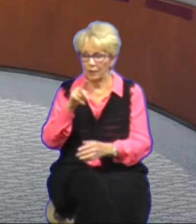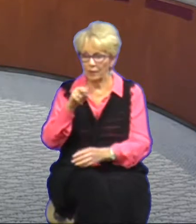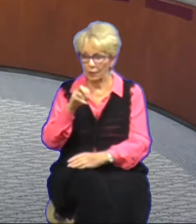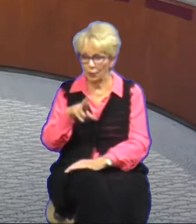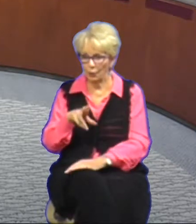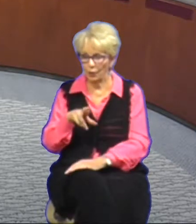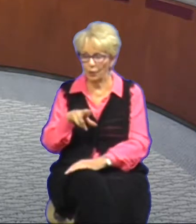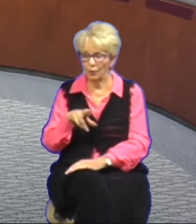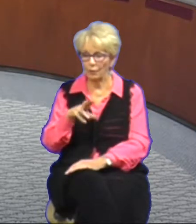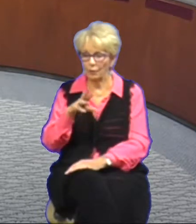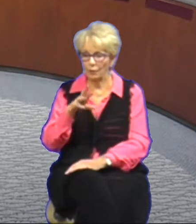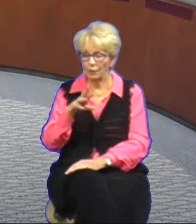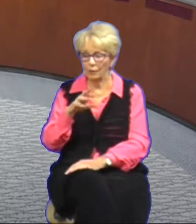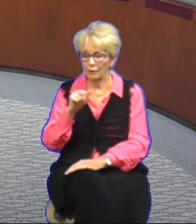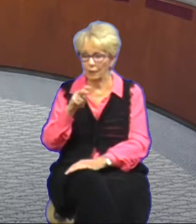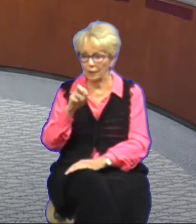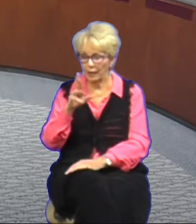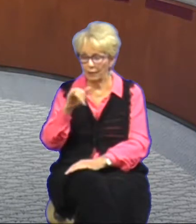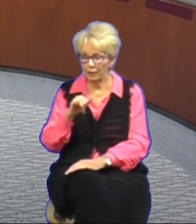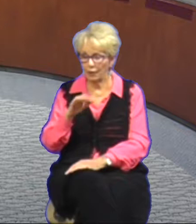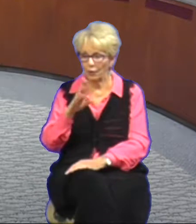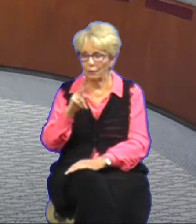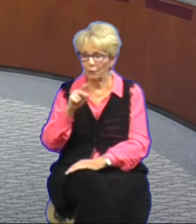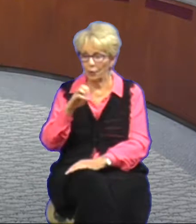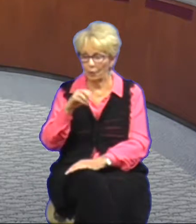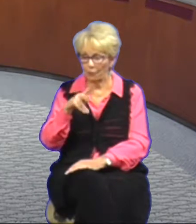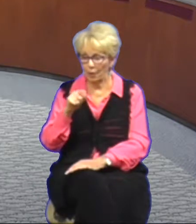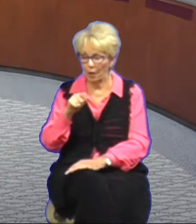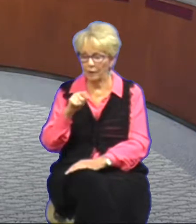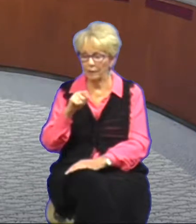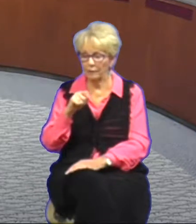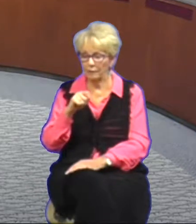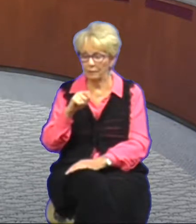Street, Lenore Road, Avery Avenue, and Burkmont Avenue.